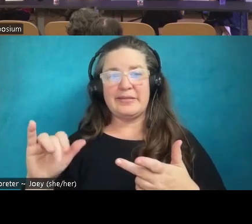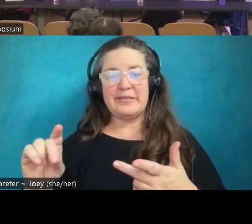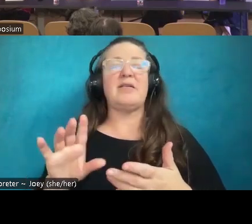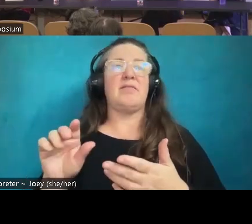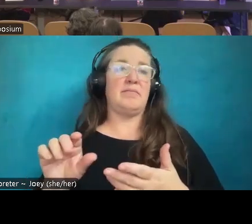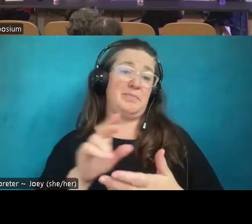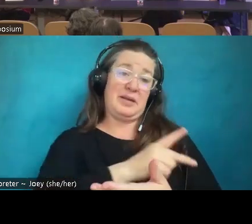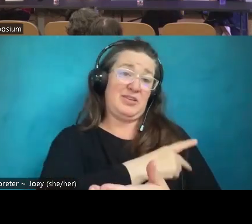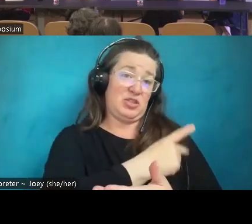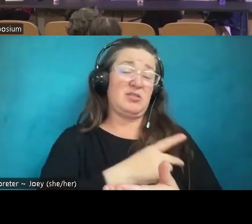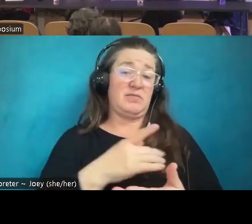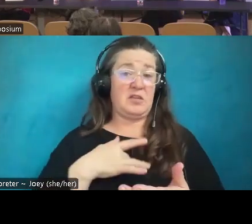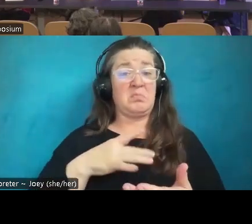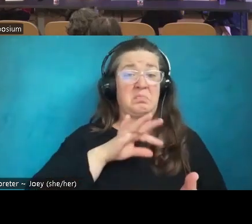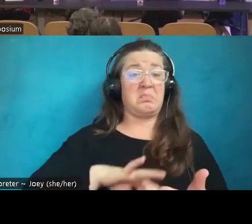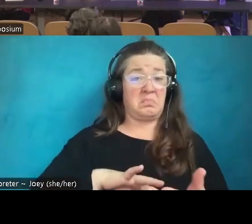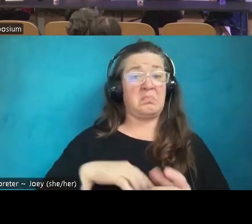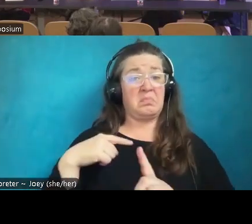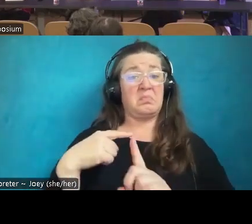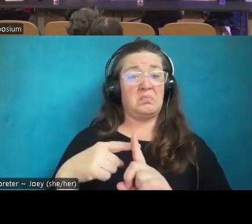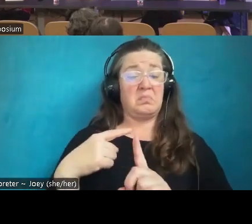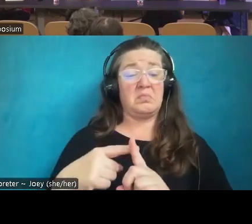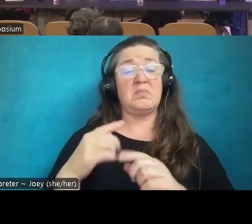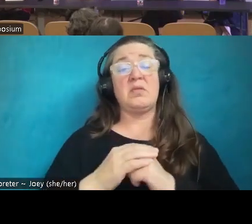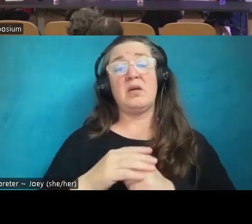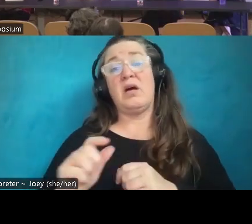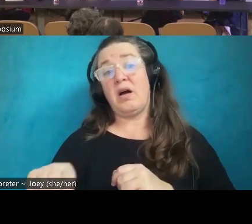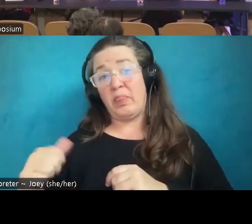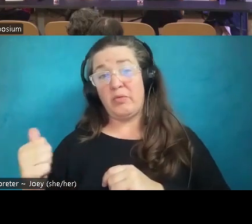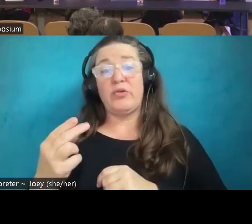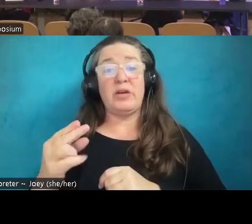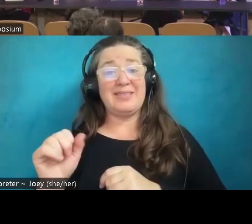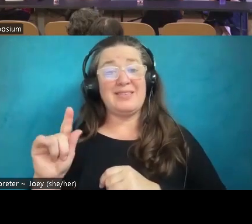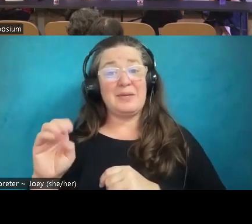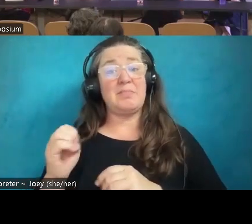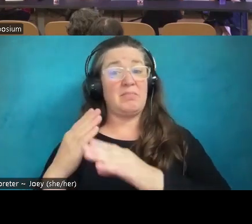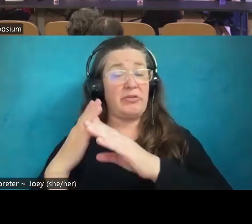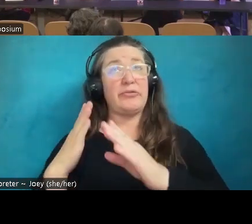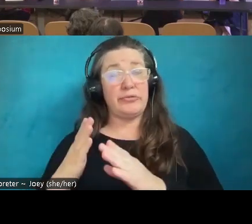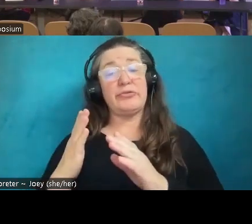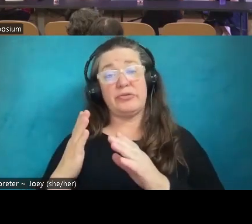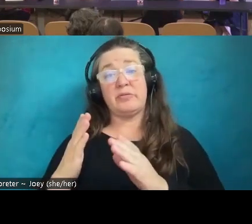that have helped people that are prescription, like